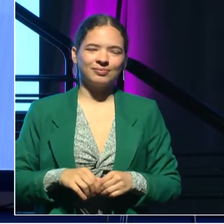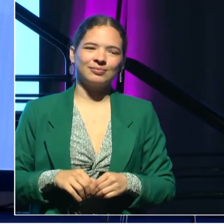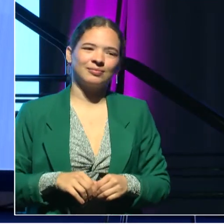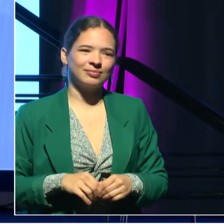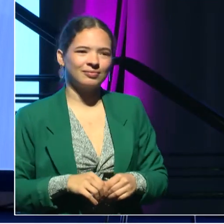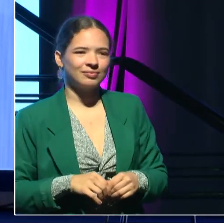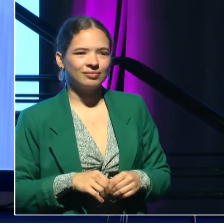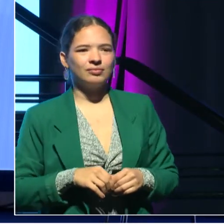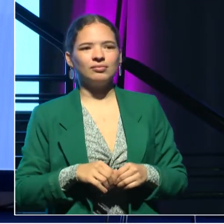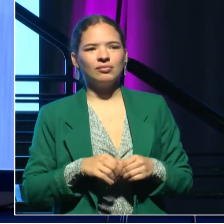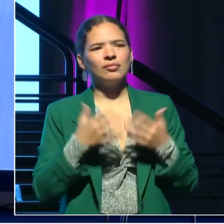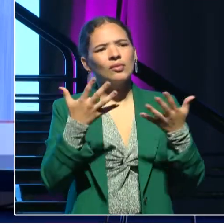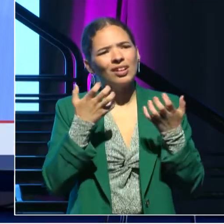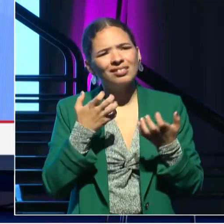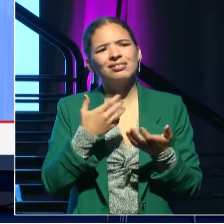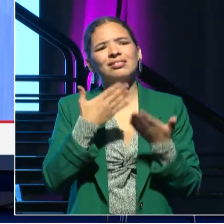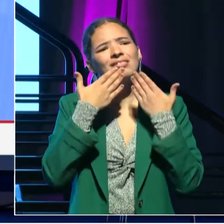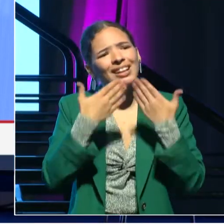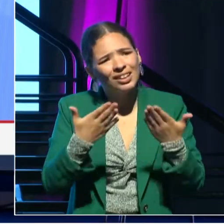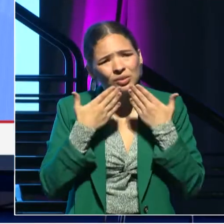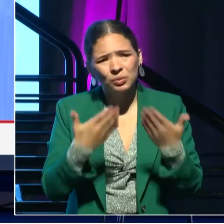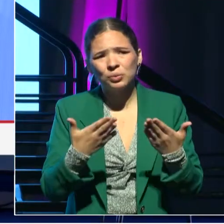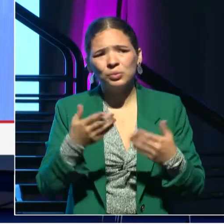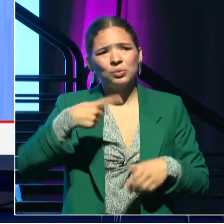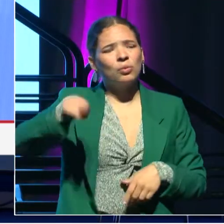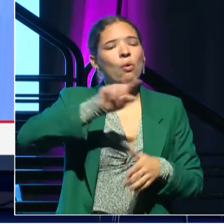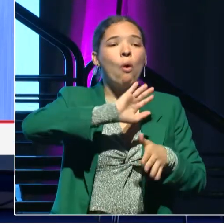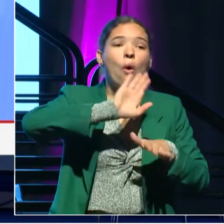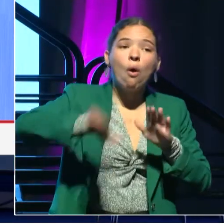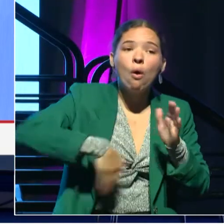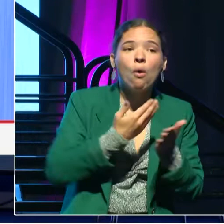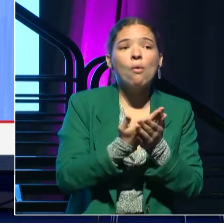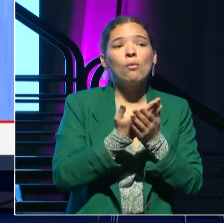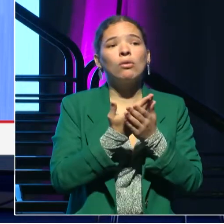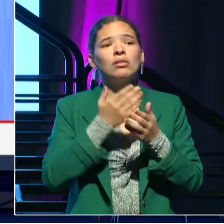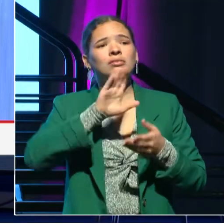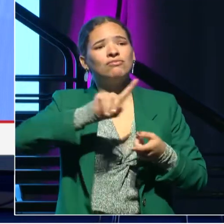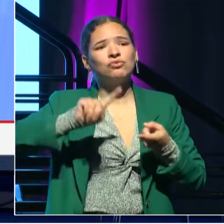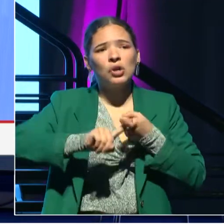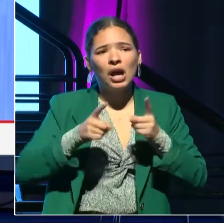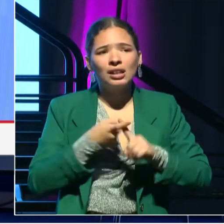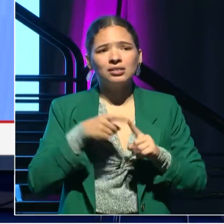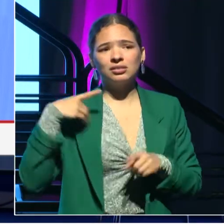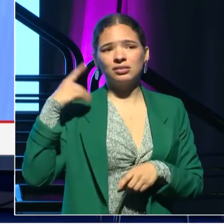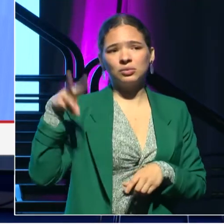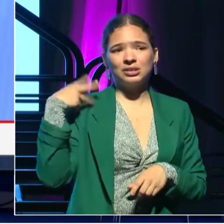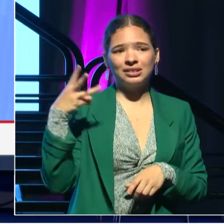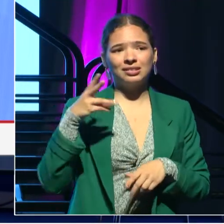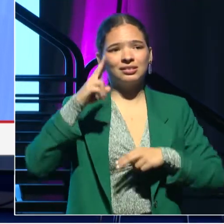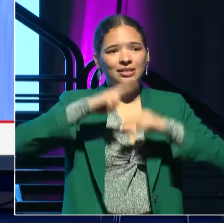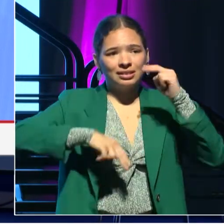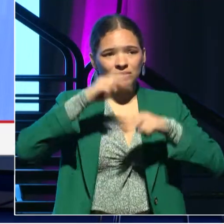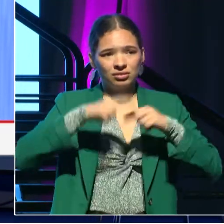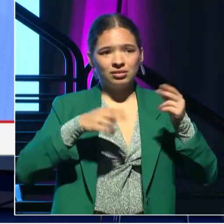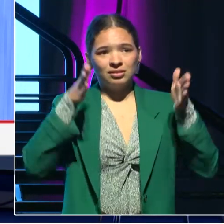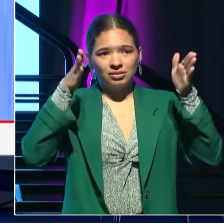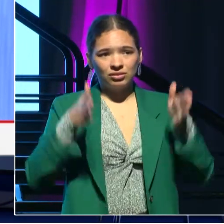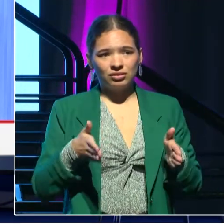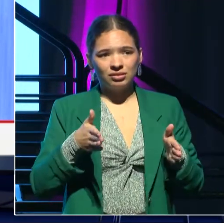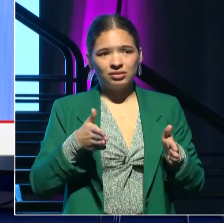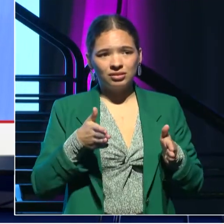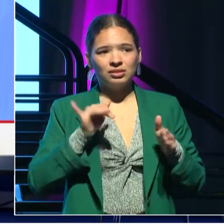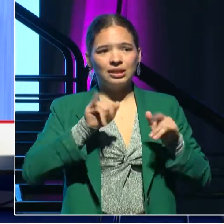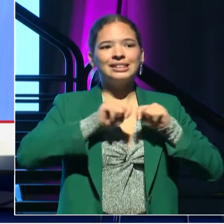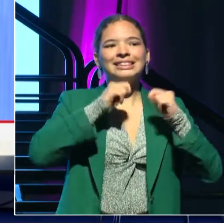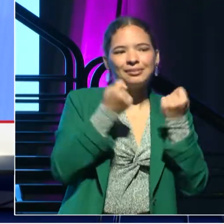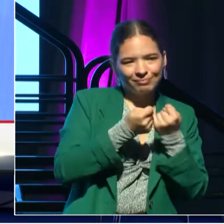And I want to thank all of our friends in the Washington Convention Center and my team, of course, in the